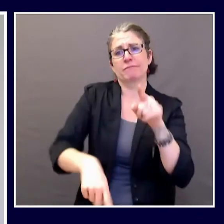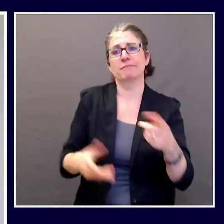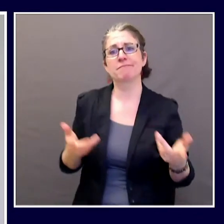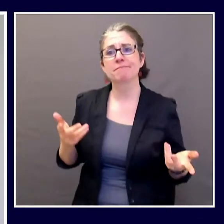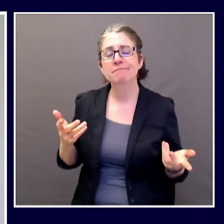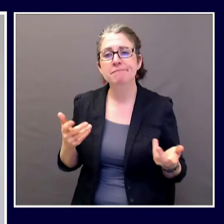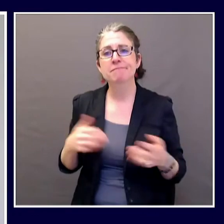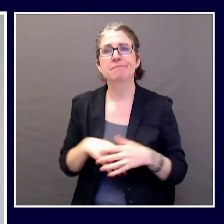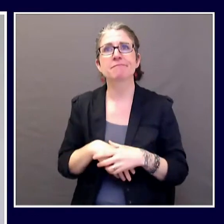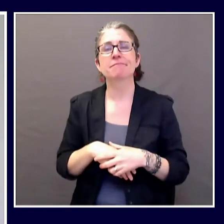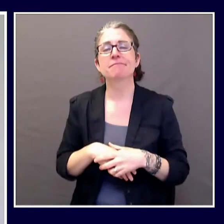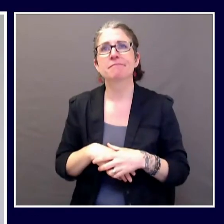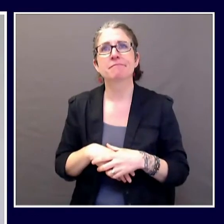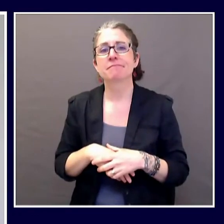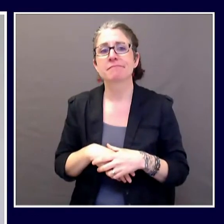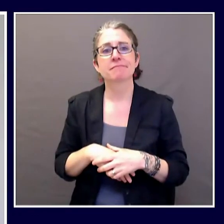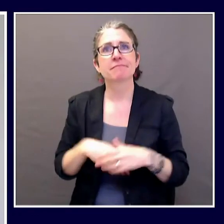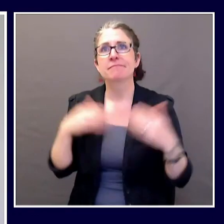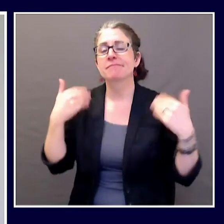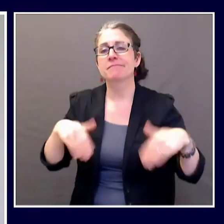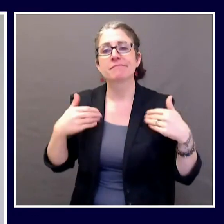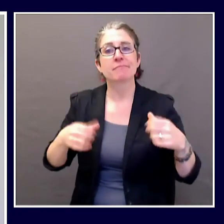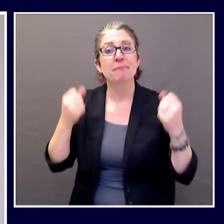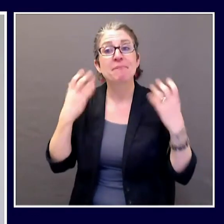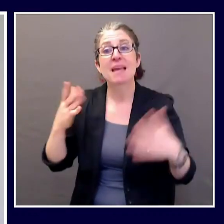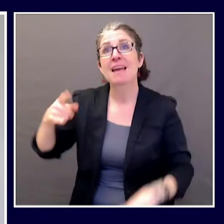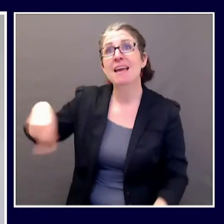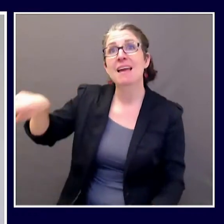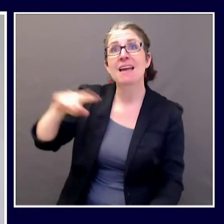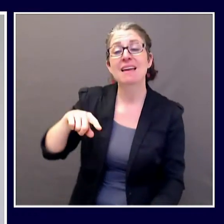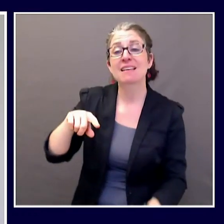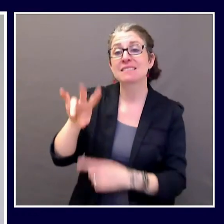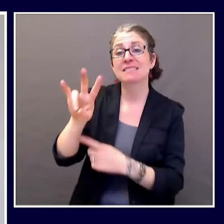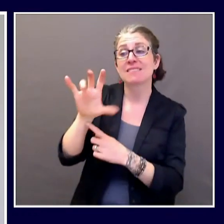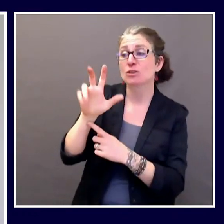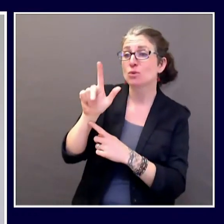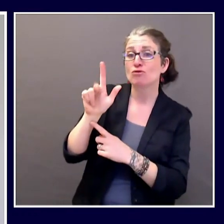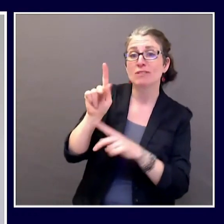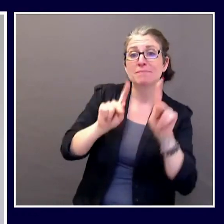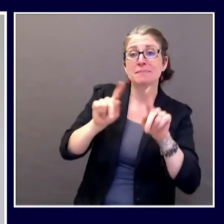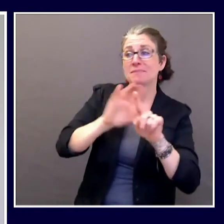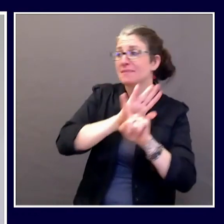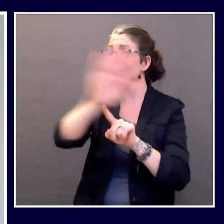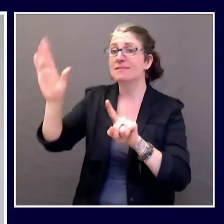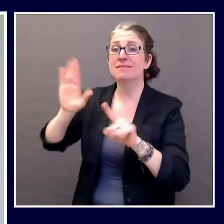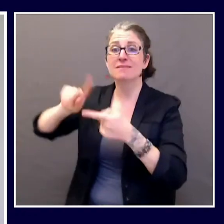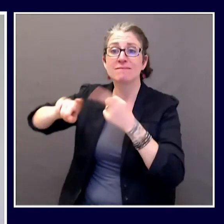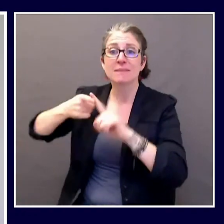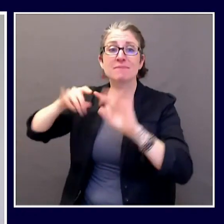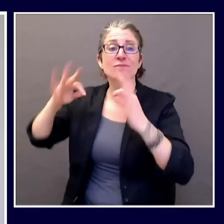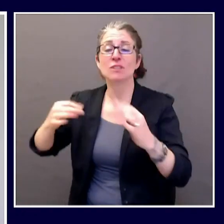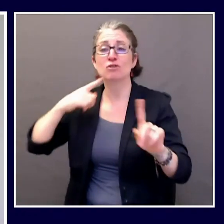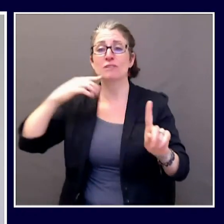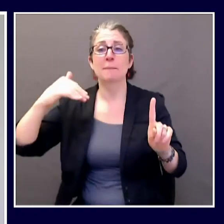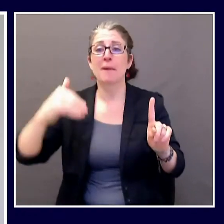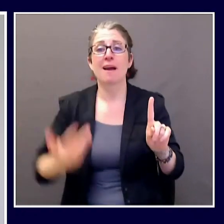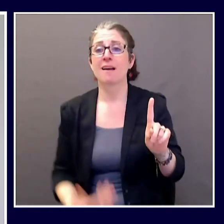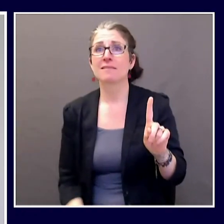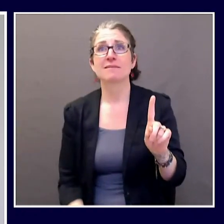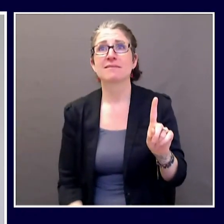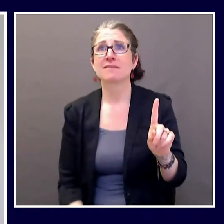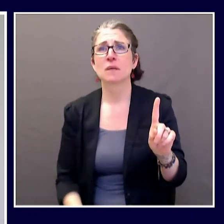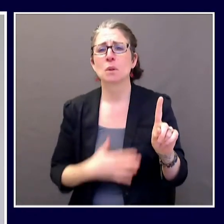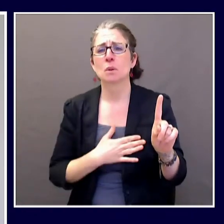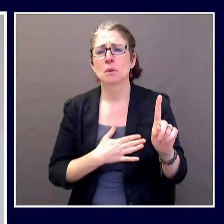able to do because of COVID, and something that that number, 723, doesn't even begin to capture.